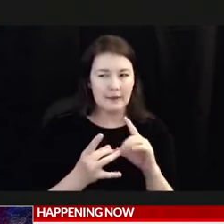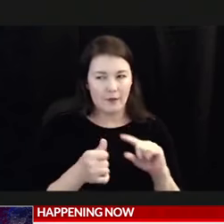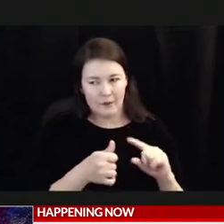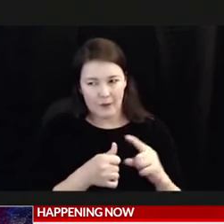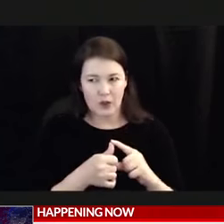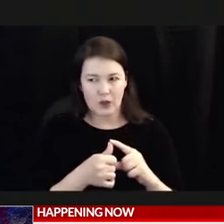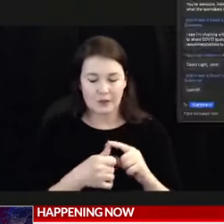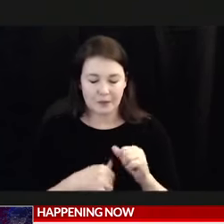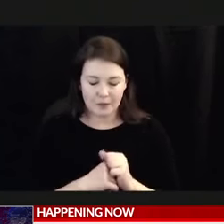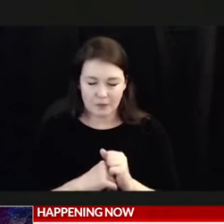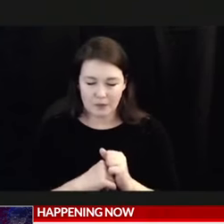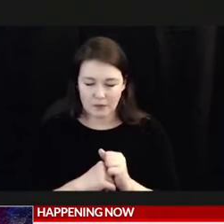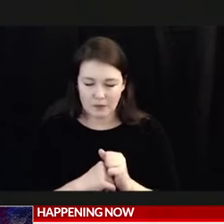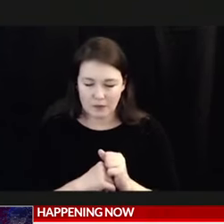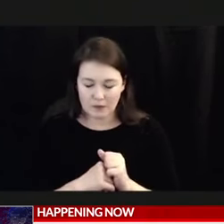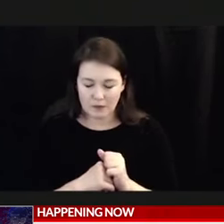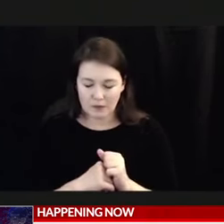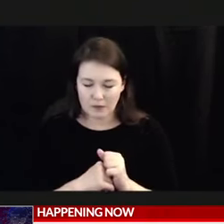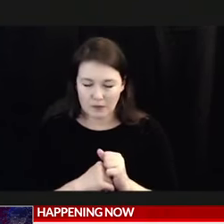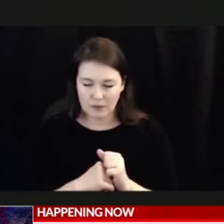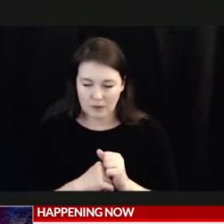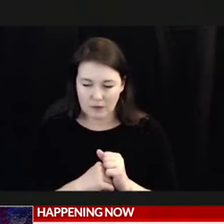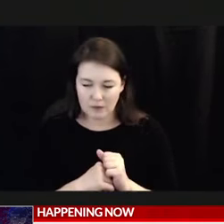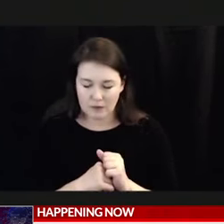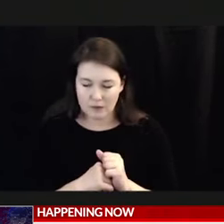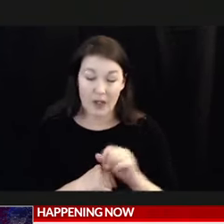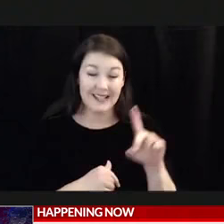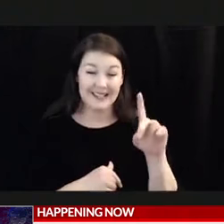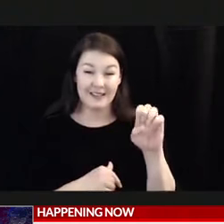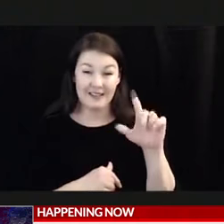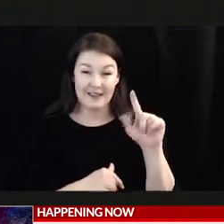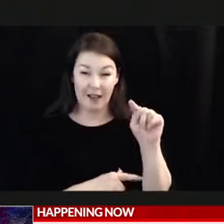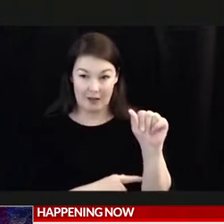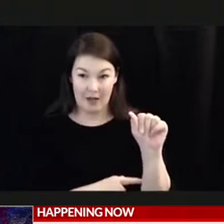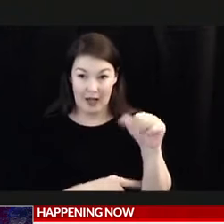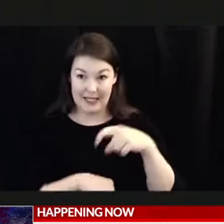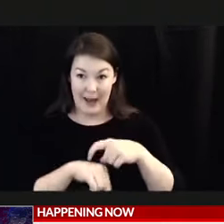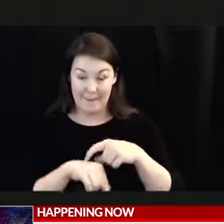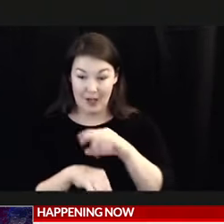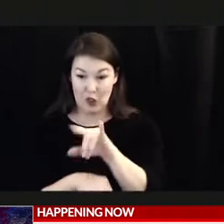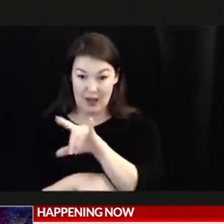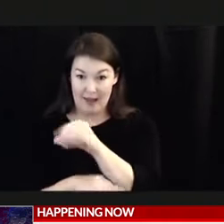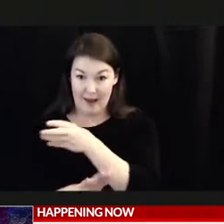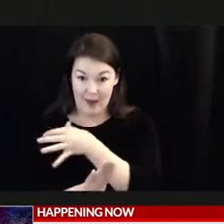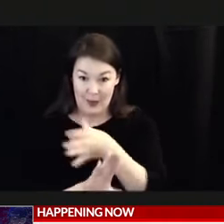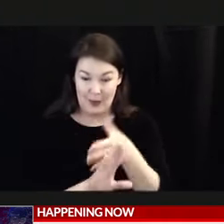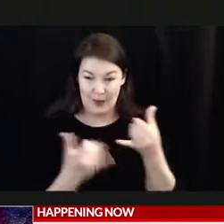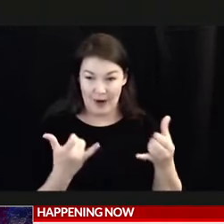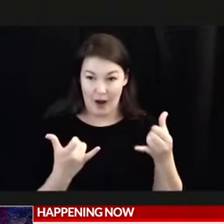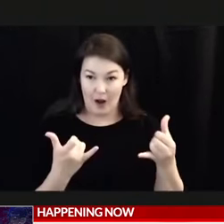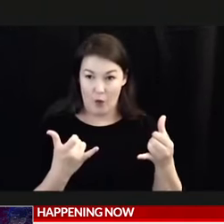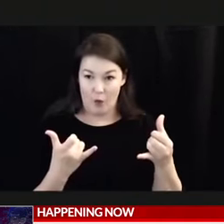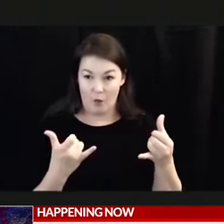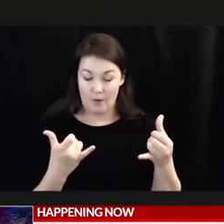So looking at the Delta period, July through now, I